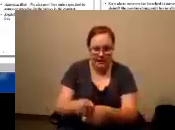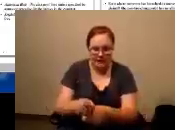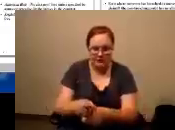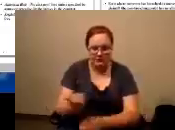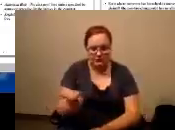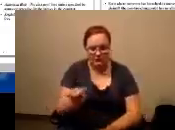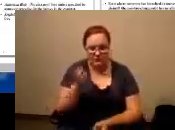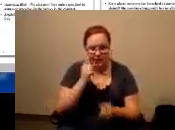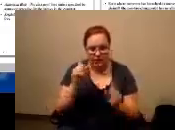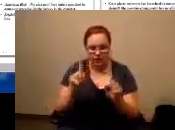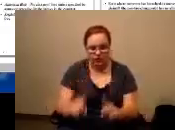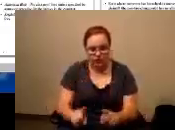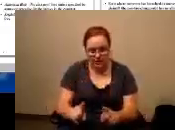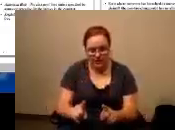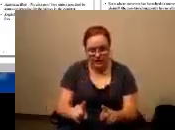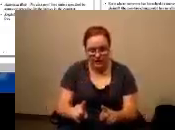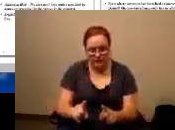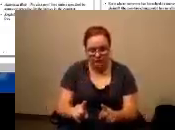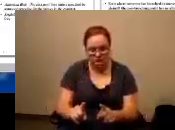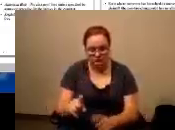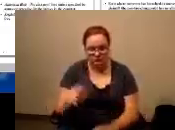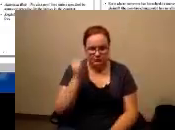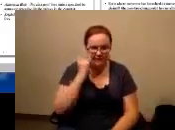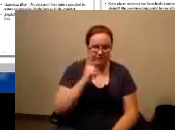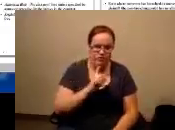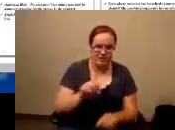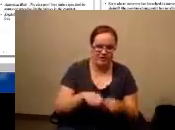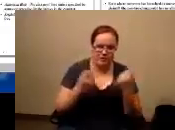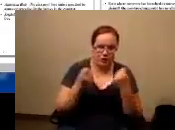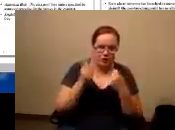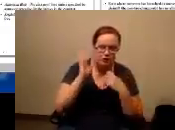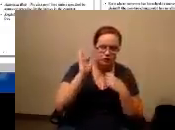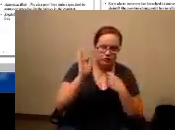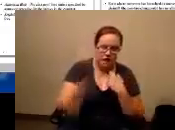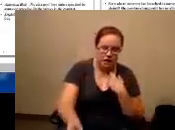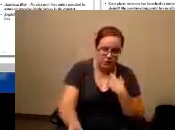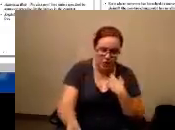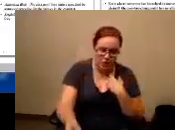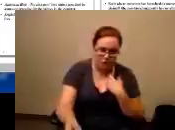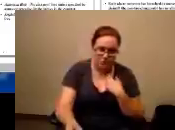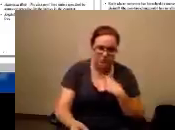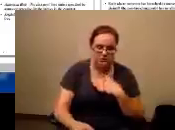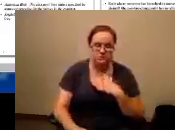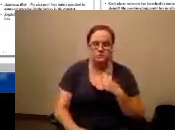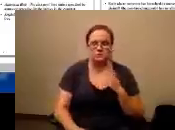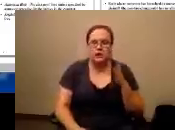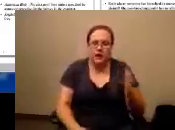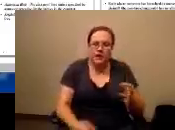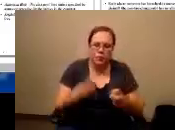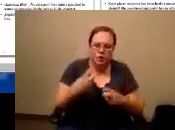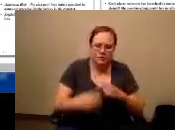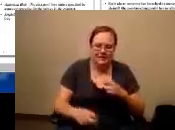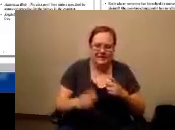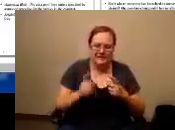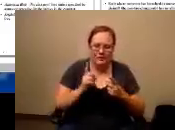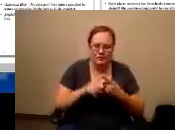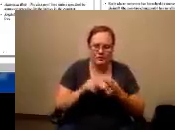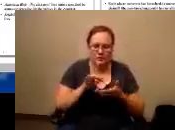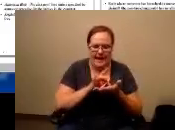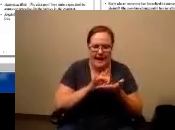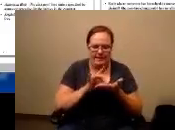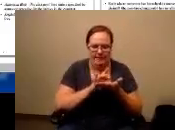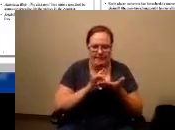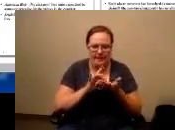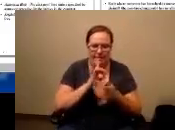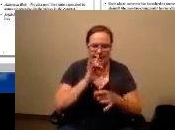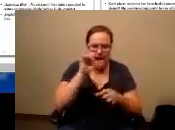agree that if there is a breach down the road, it would be difficult, very difficult, to calculate the